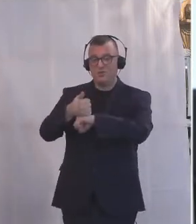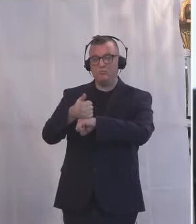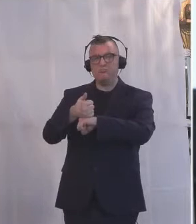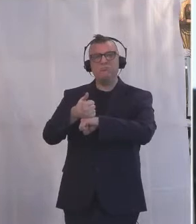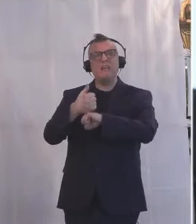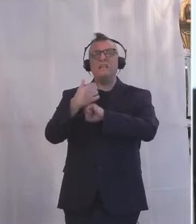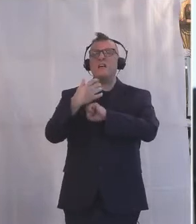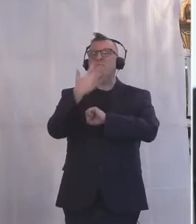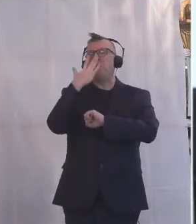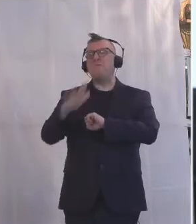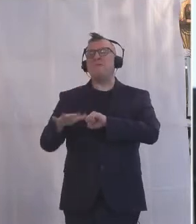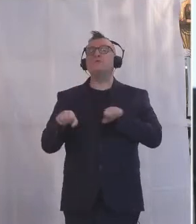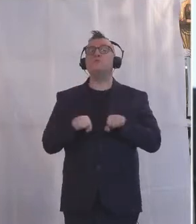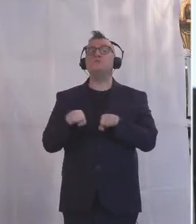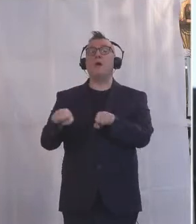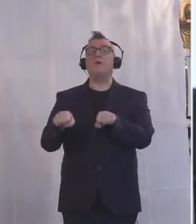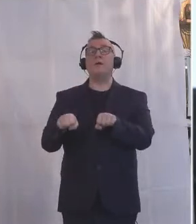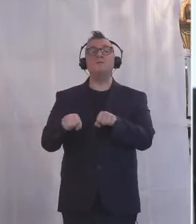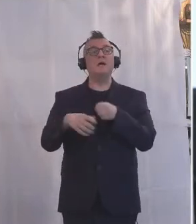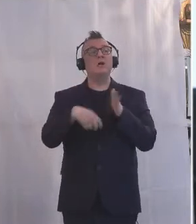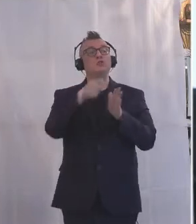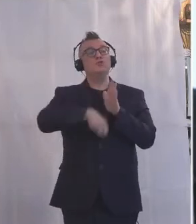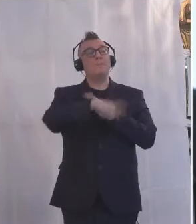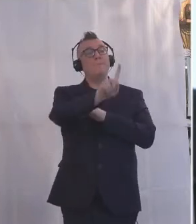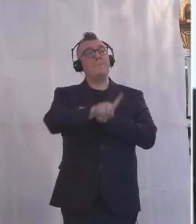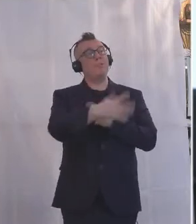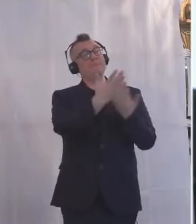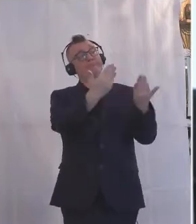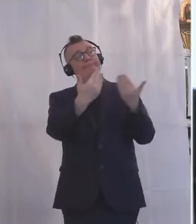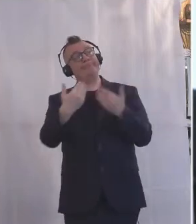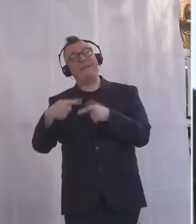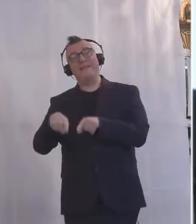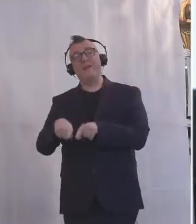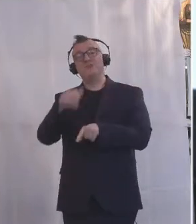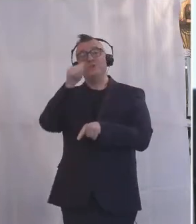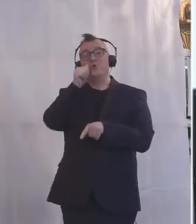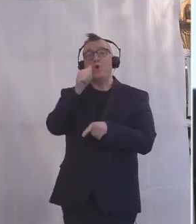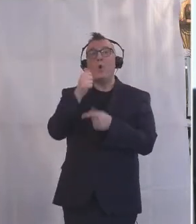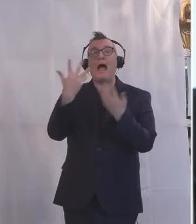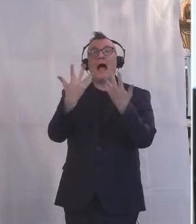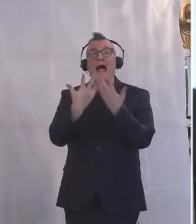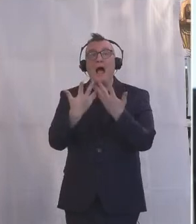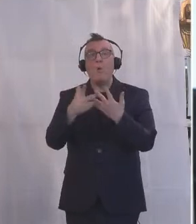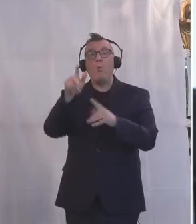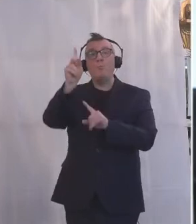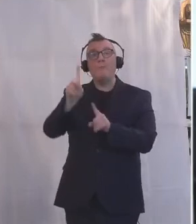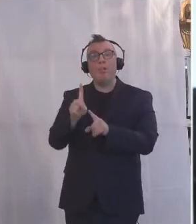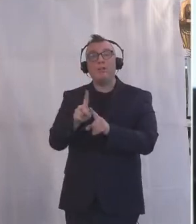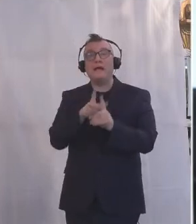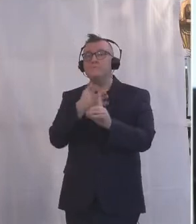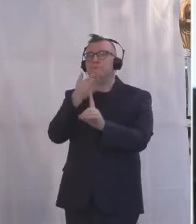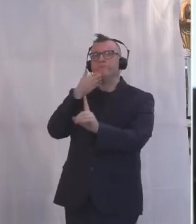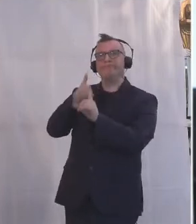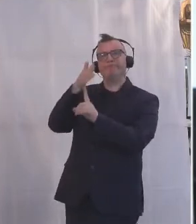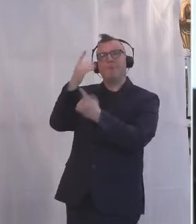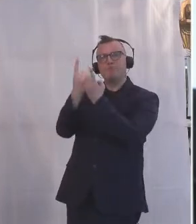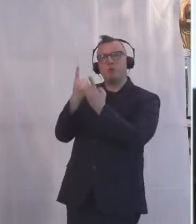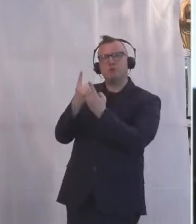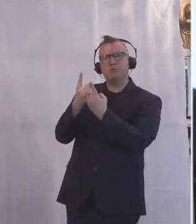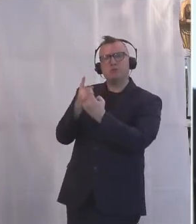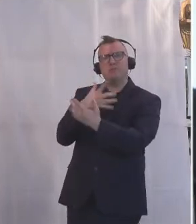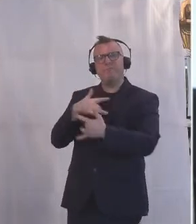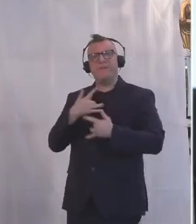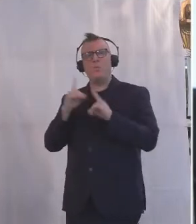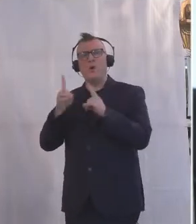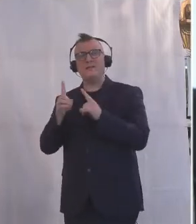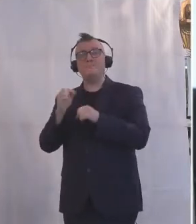supermarket. And then you get your shoppers in and you do the research so that you know how people react to your product before you launch. For